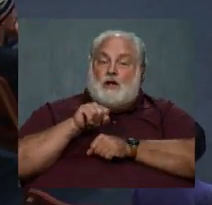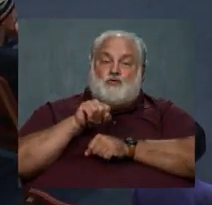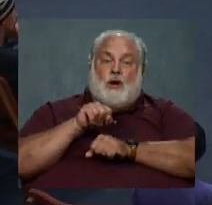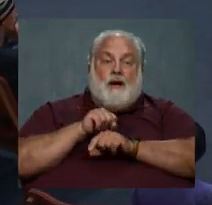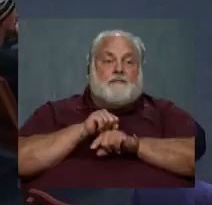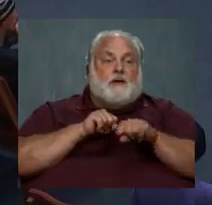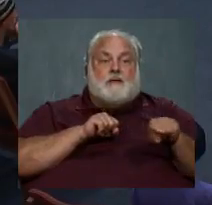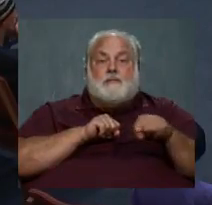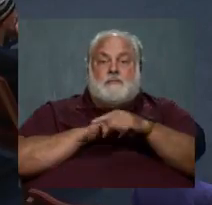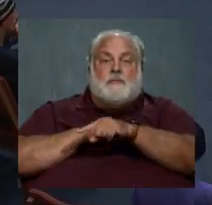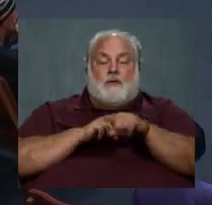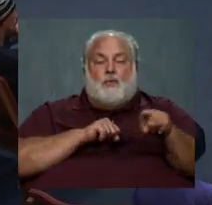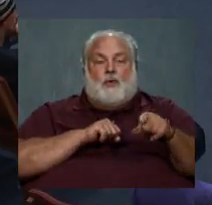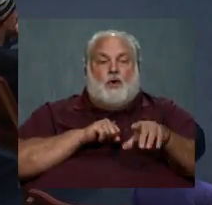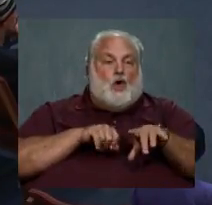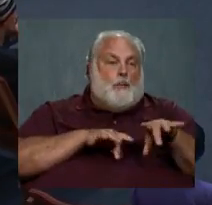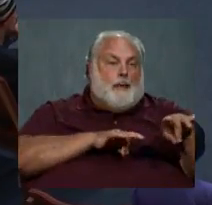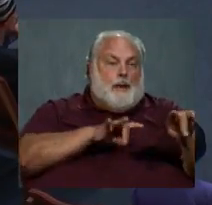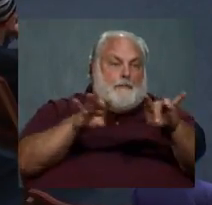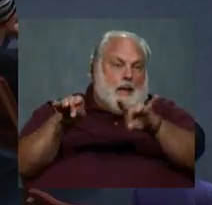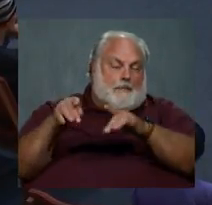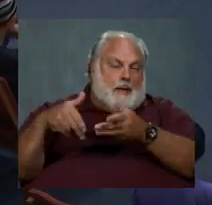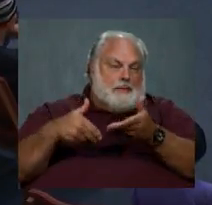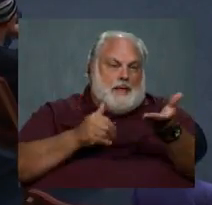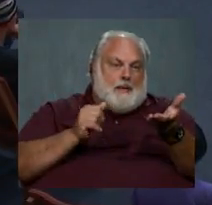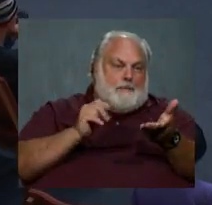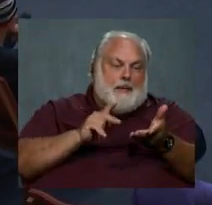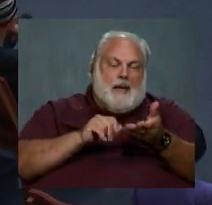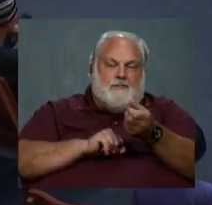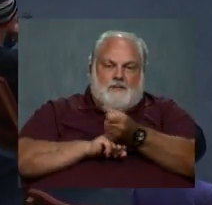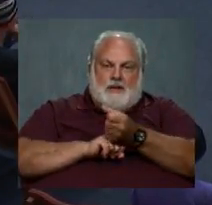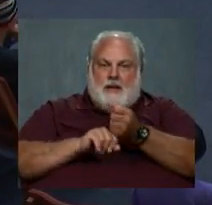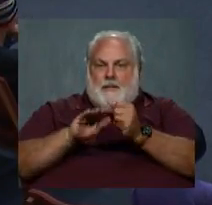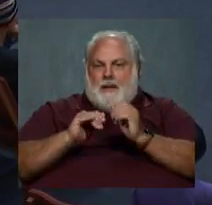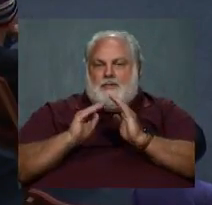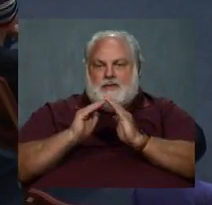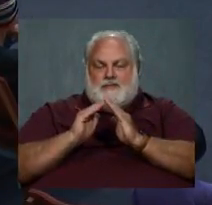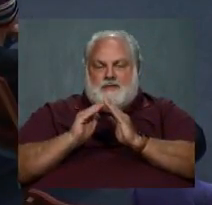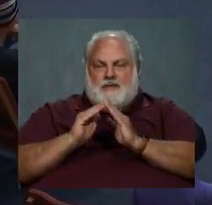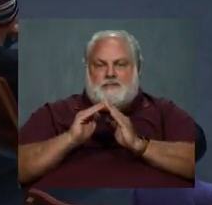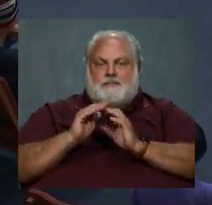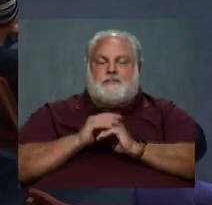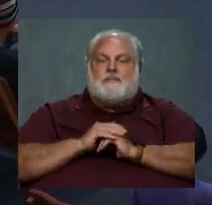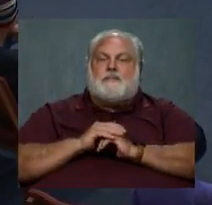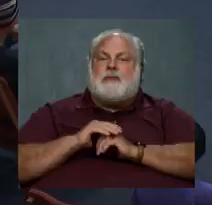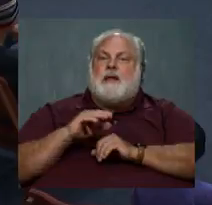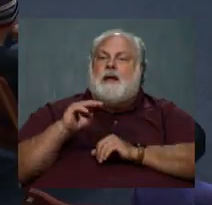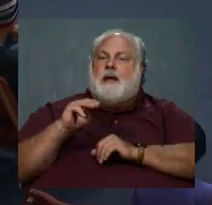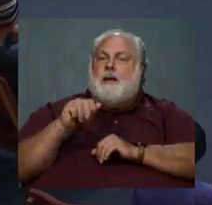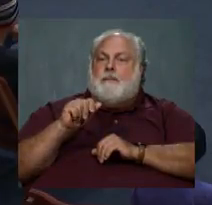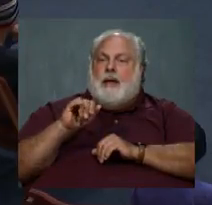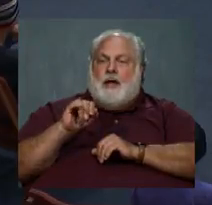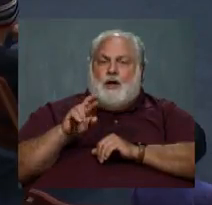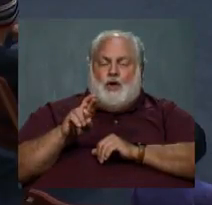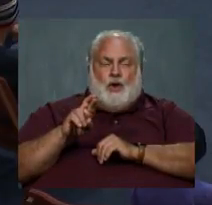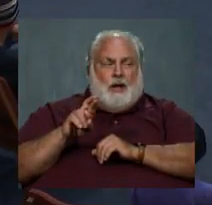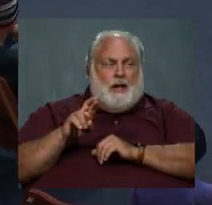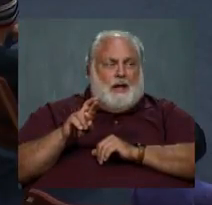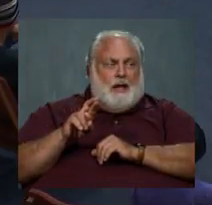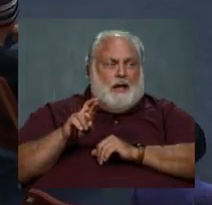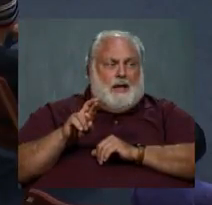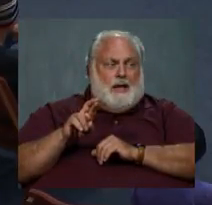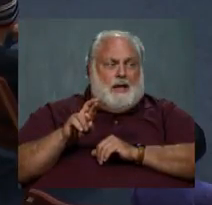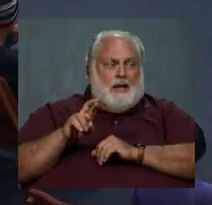also be there taking them back. And they'll be funded by the city. That's correct. Staffed by the city. Mayor, I'd like to, I think I